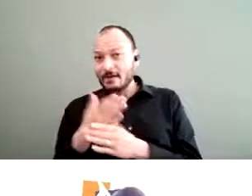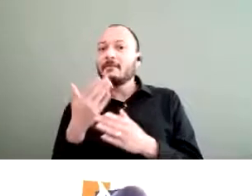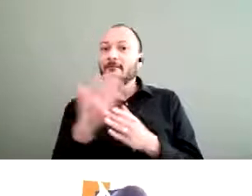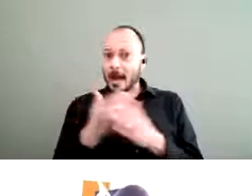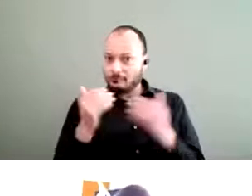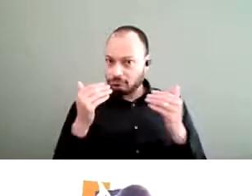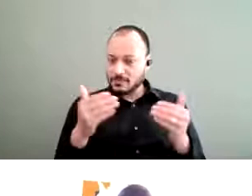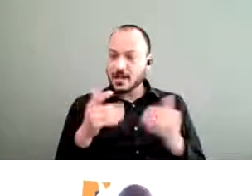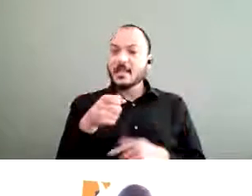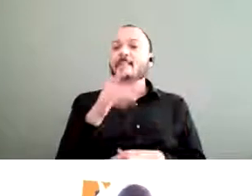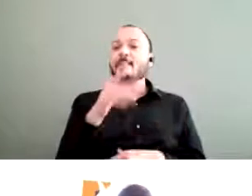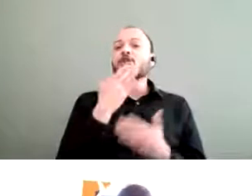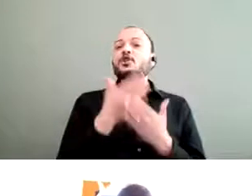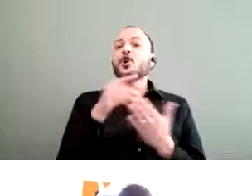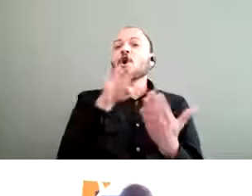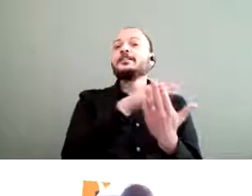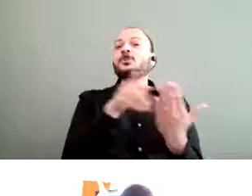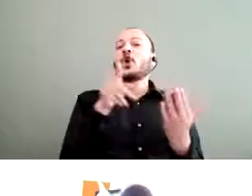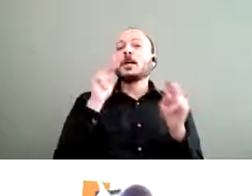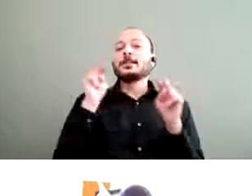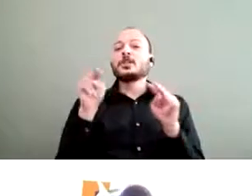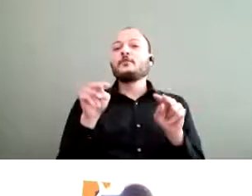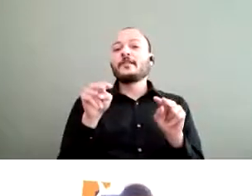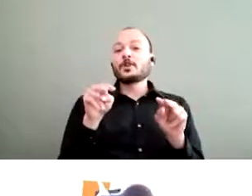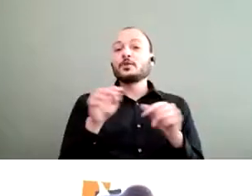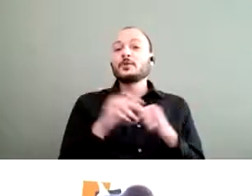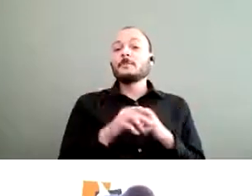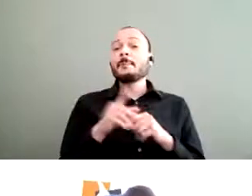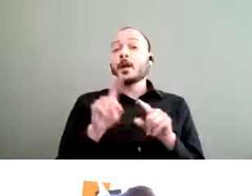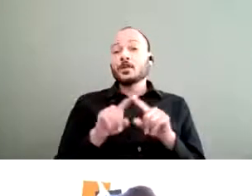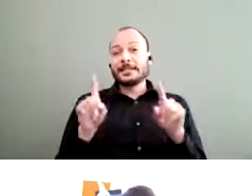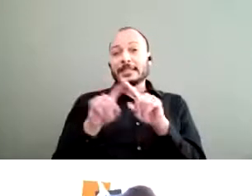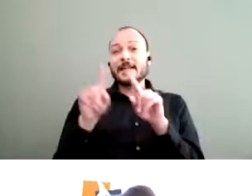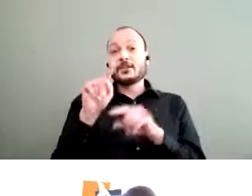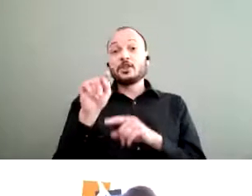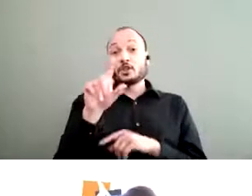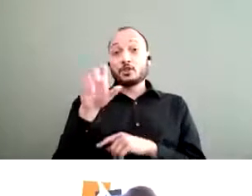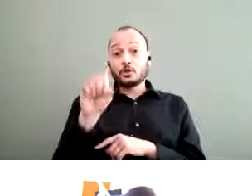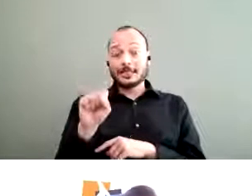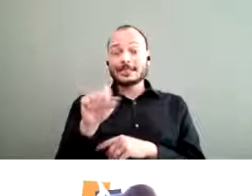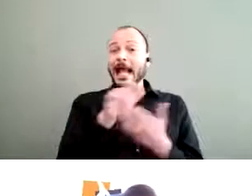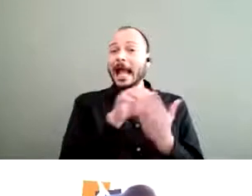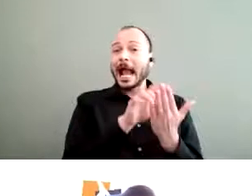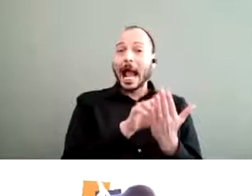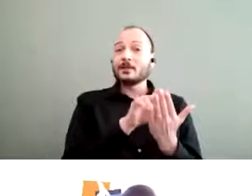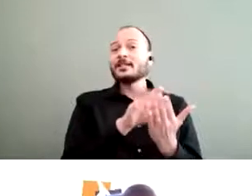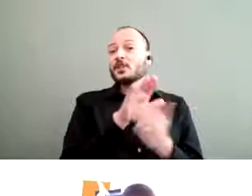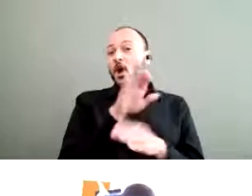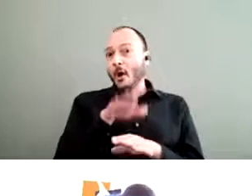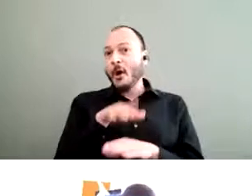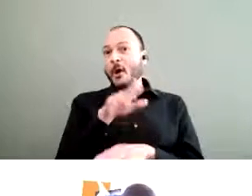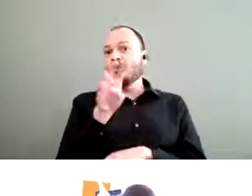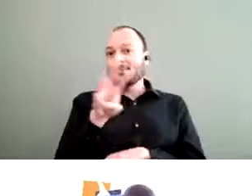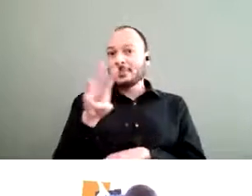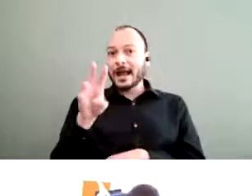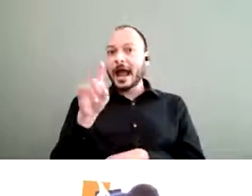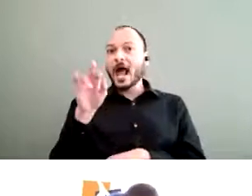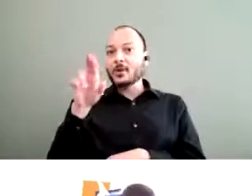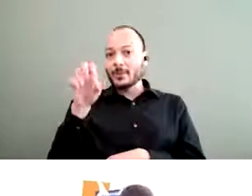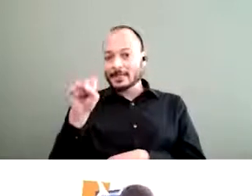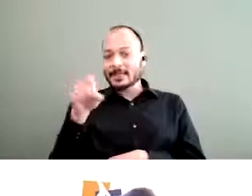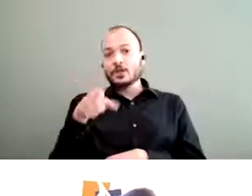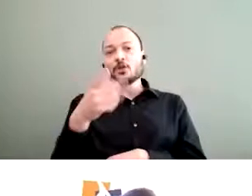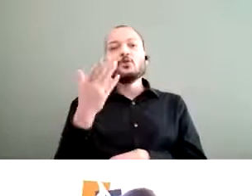refer to. And also there are different tools and calculators on the IRS website where you can see if